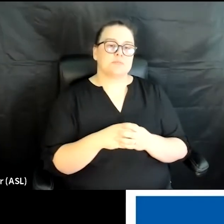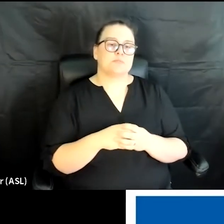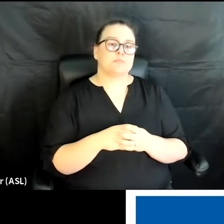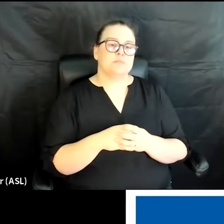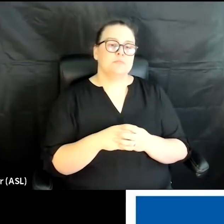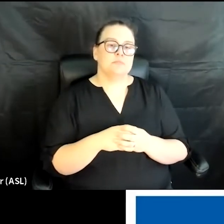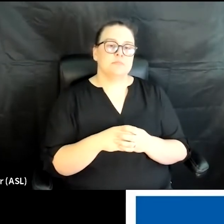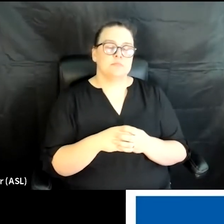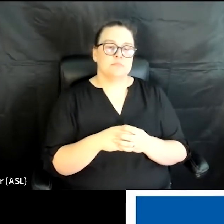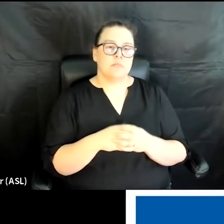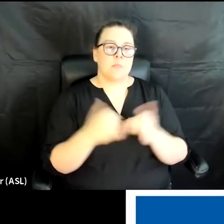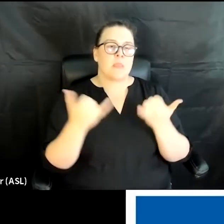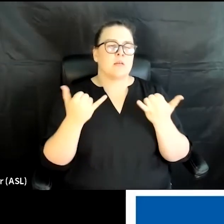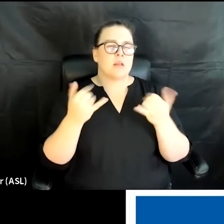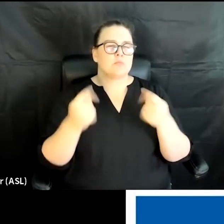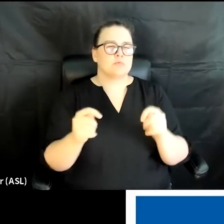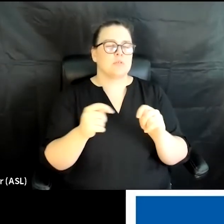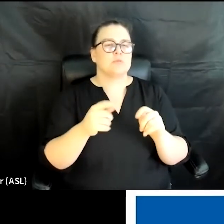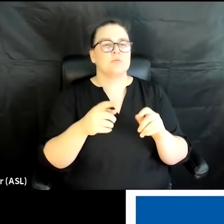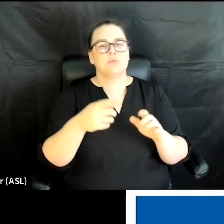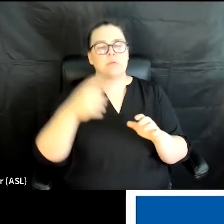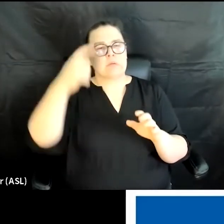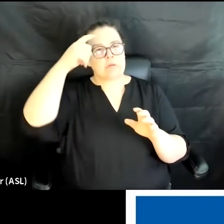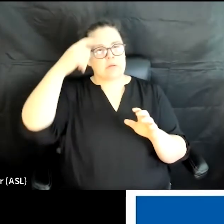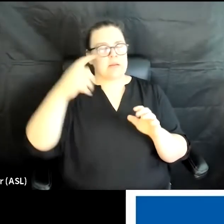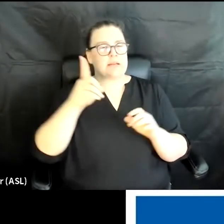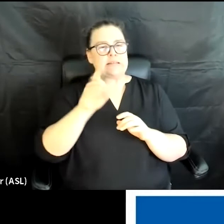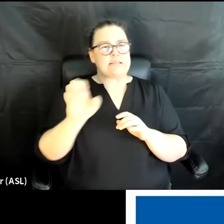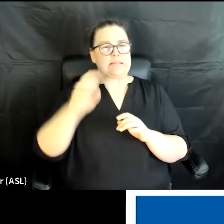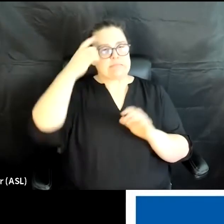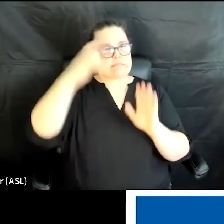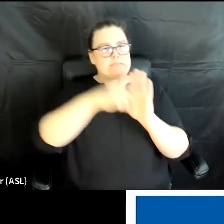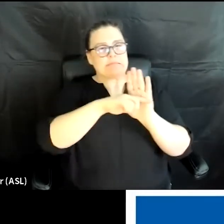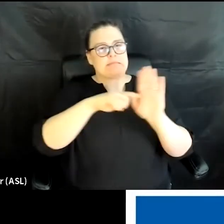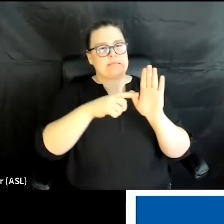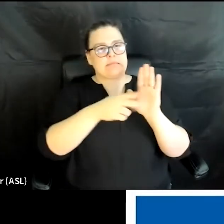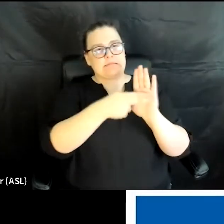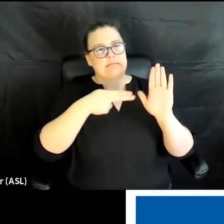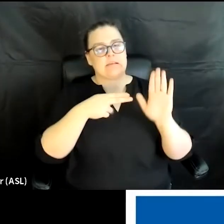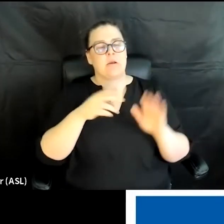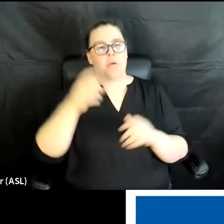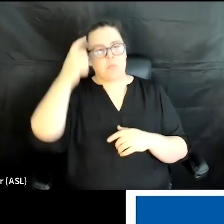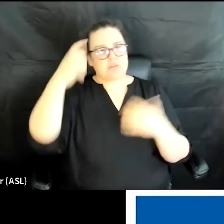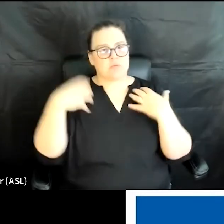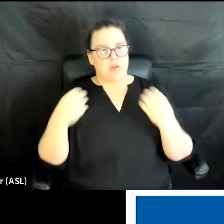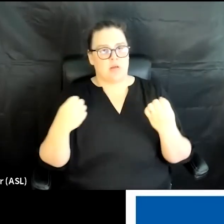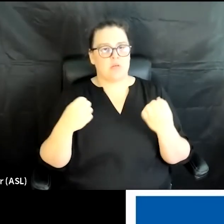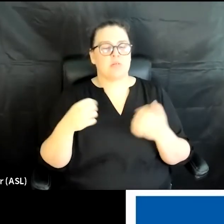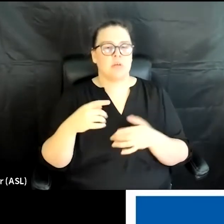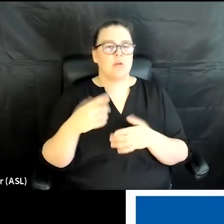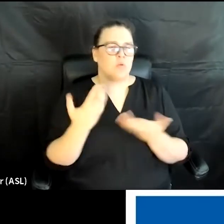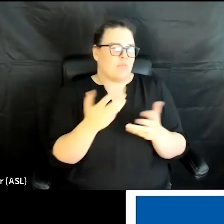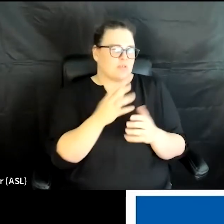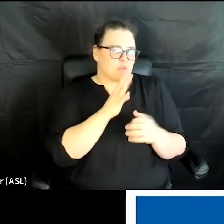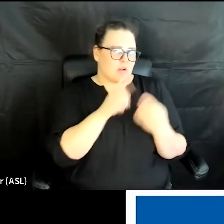to destigmatize mental health and concerns in the workplace, one of the things, and this has been alluded to in a couple of different ways, is to think about